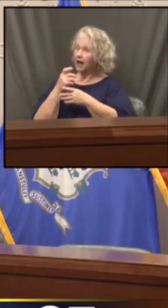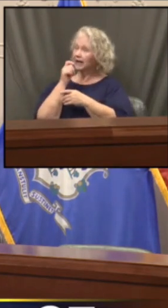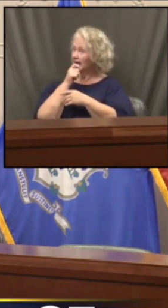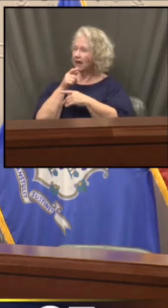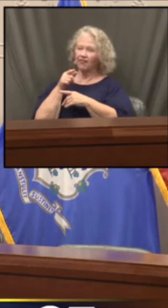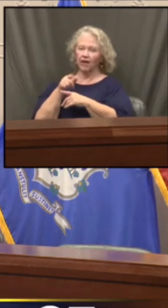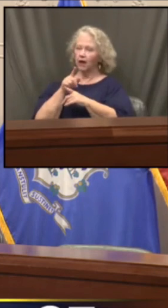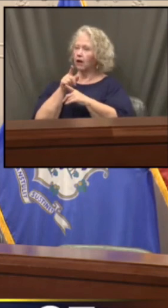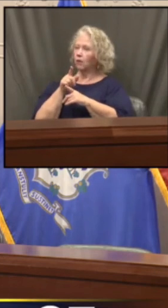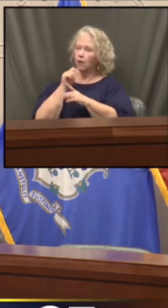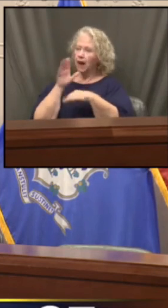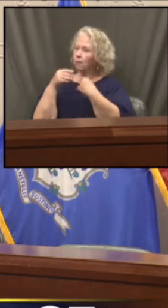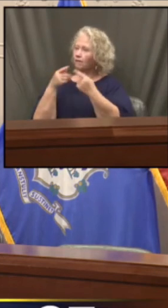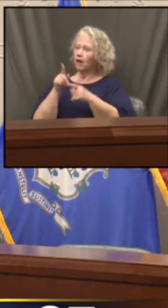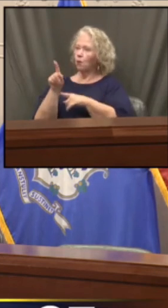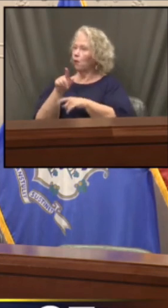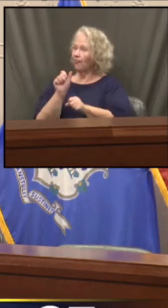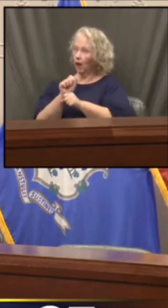themselves and find a testing site.